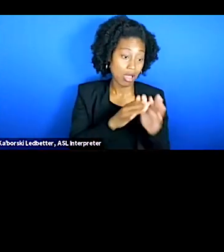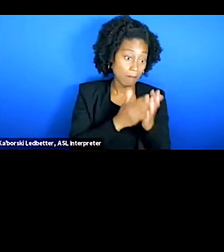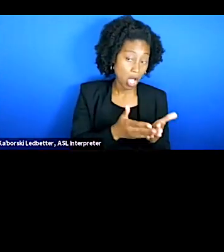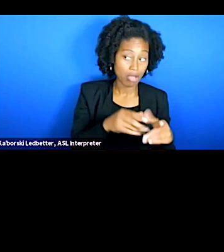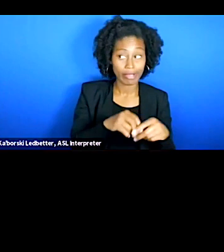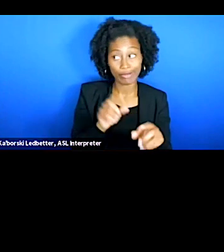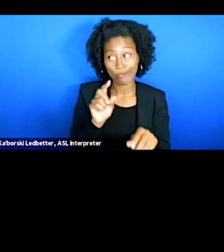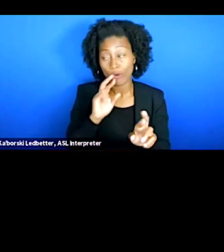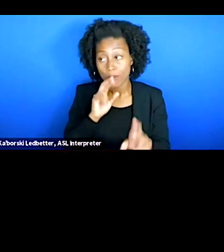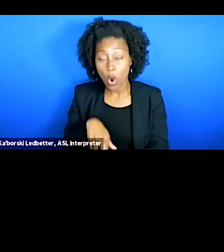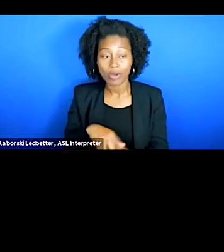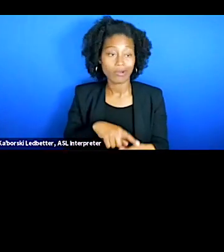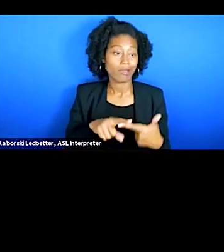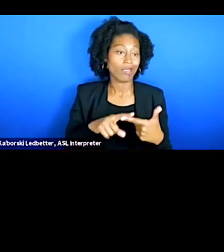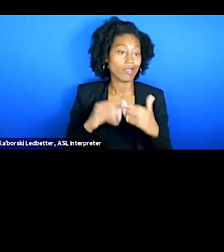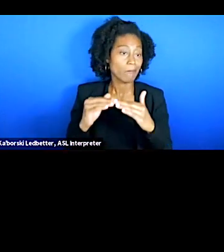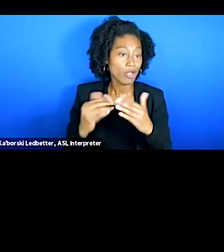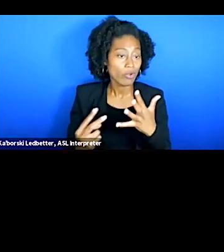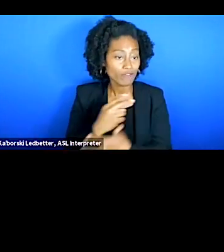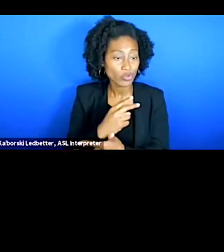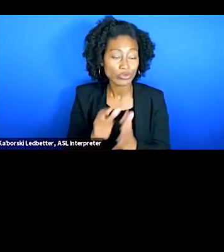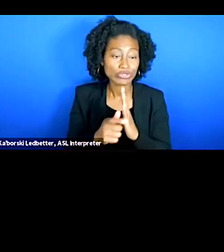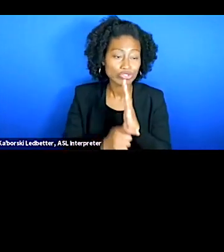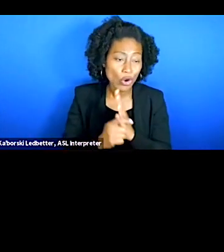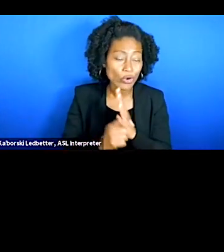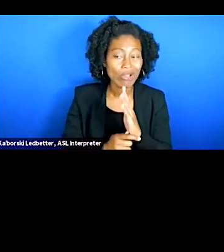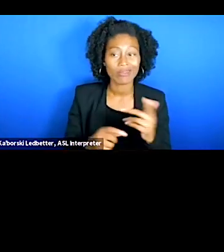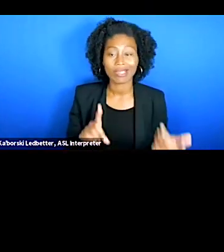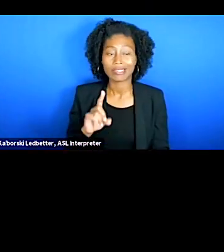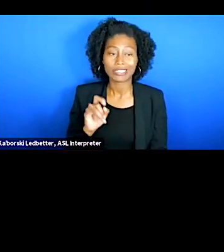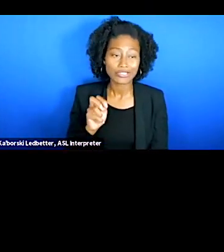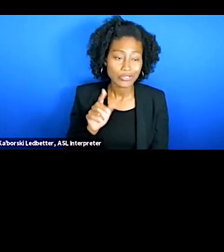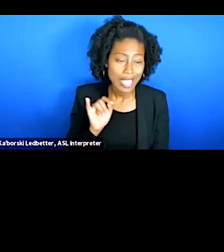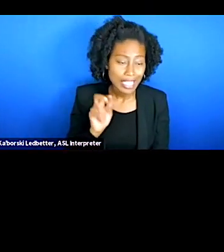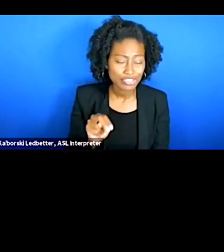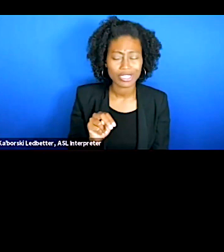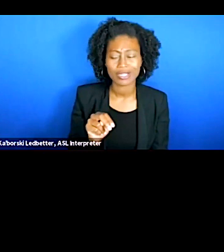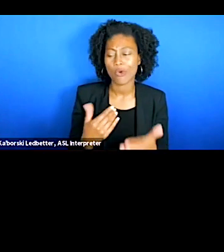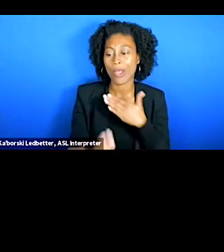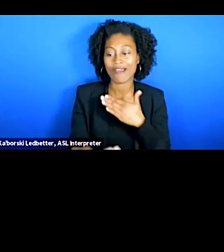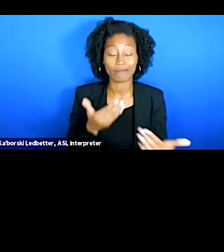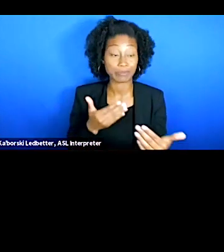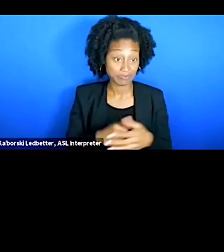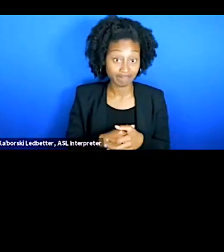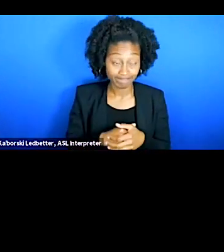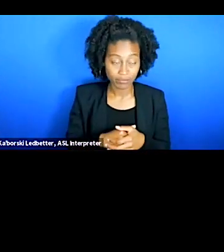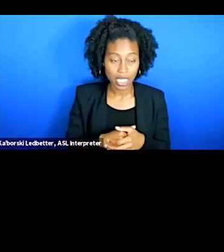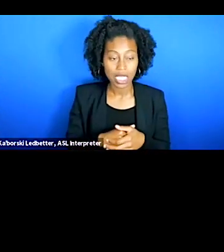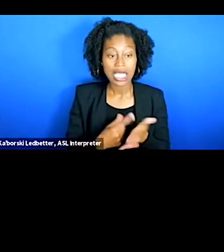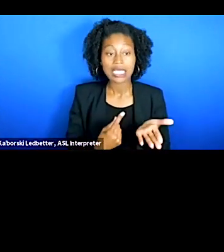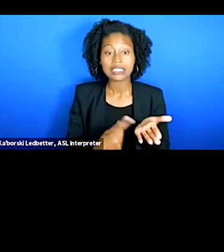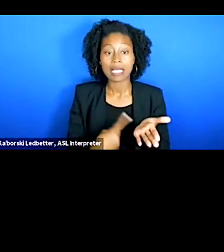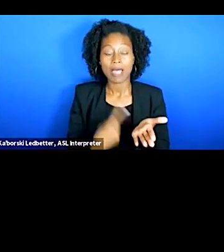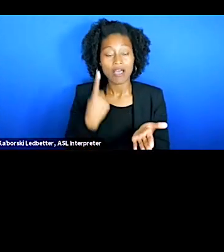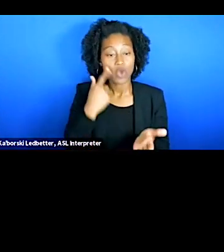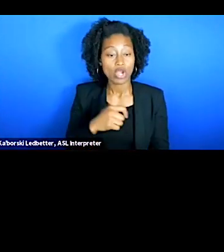report, in a peer-reviewed journal, a dissertation, or elsewhere. In some cases, for quality